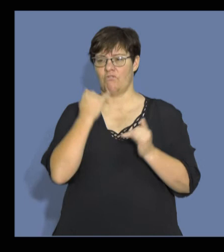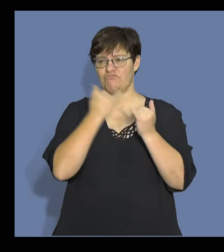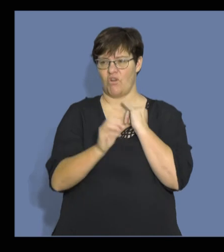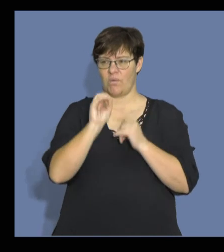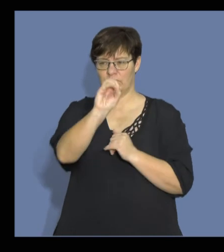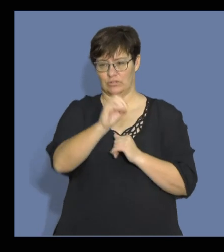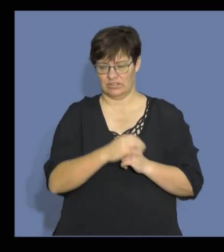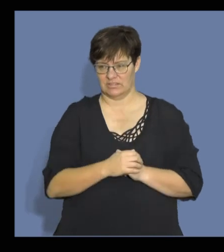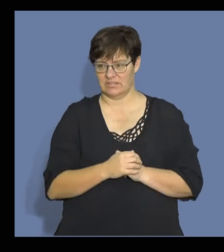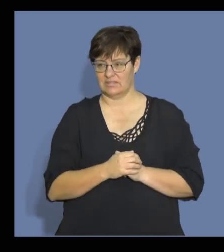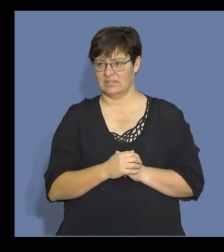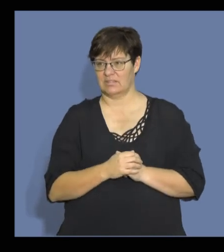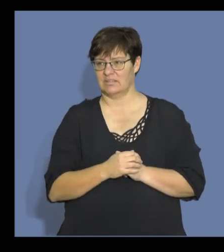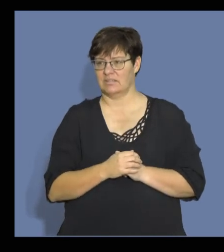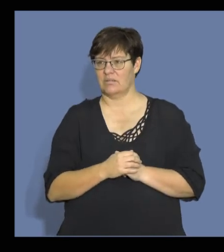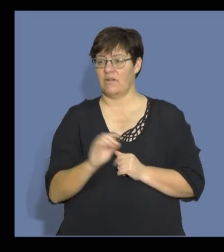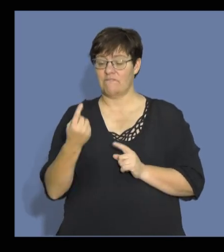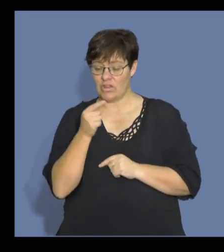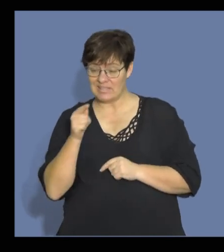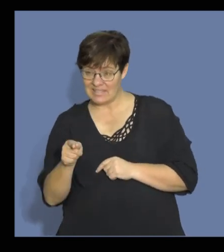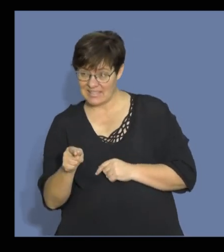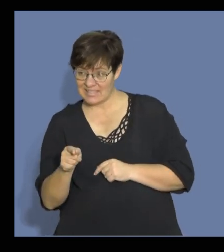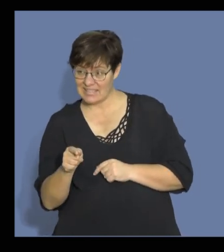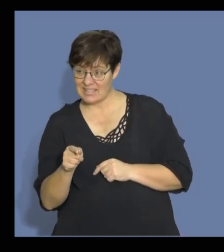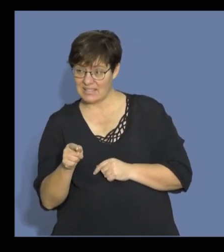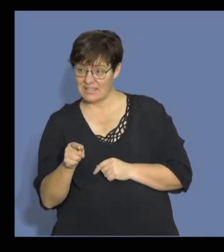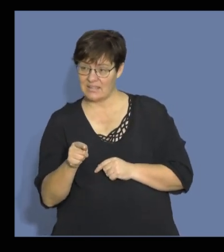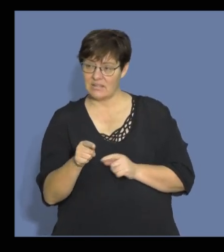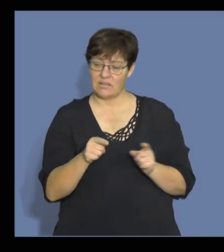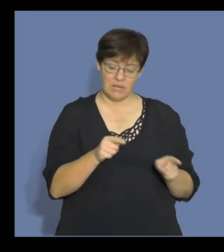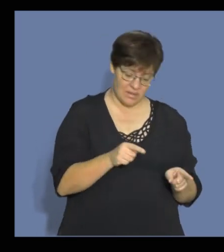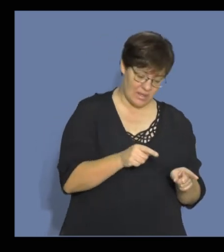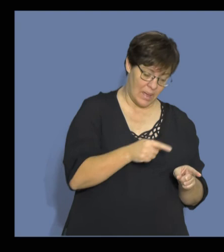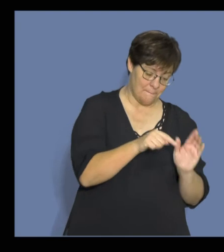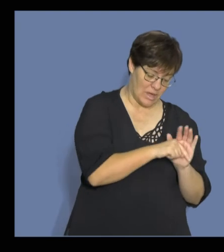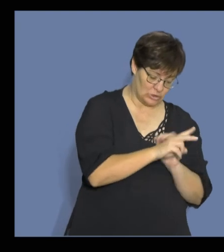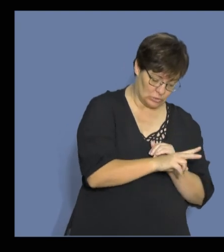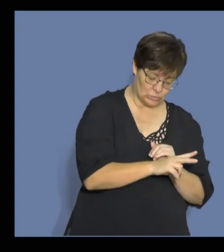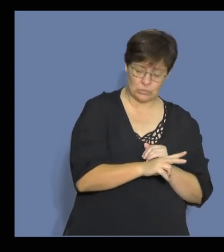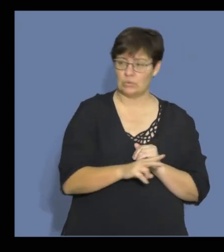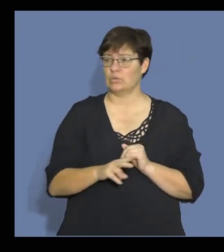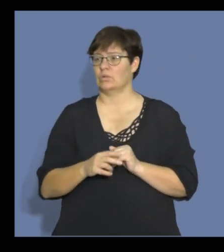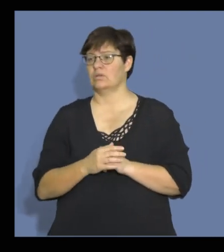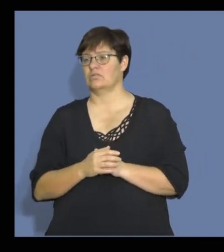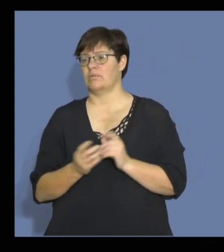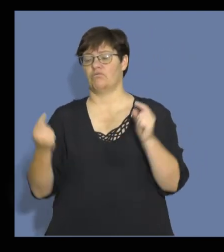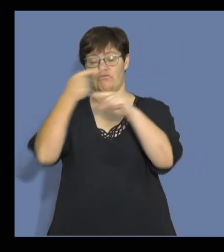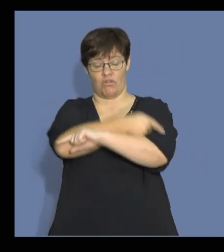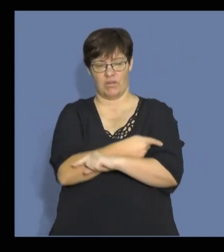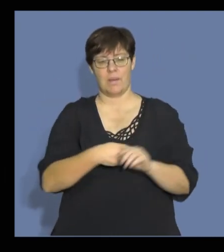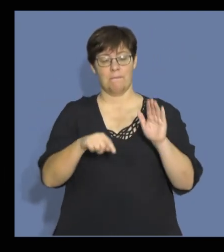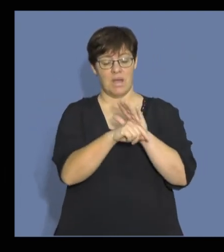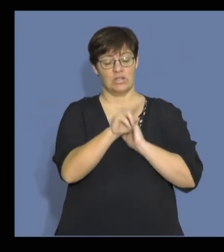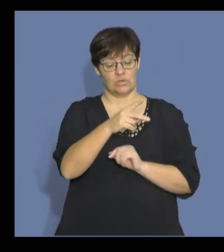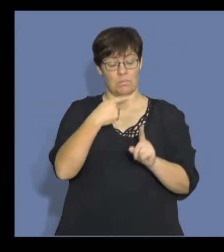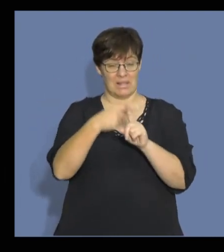there. What I'm going to be doing, sorry, I'm going to be working out that X coordinate plus this X coordinate, so incorrect, sorry,